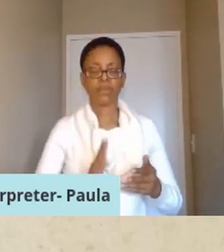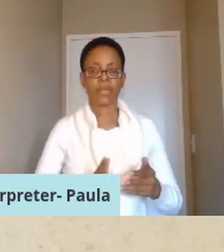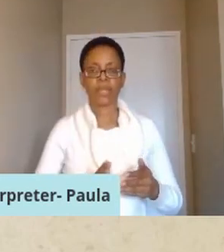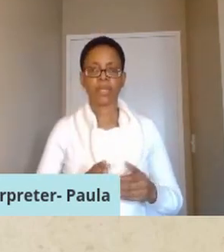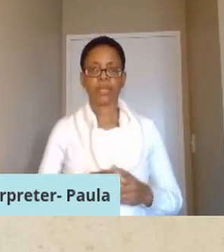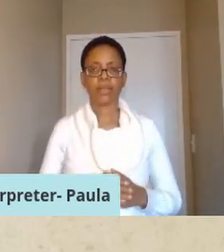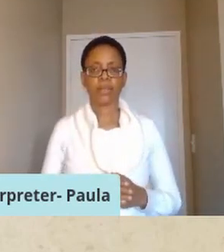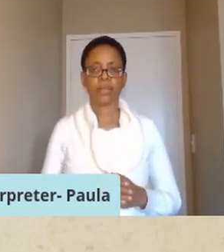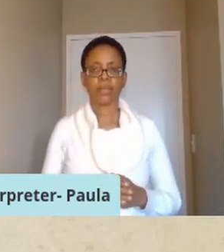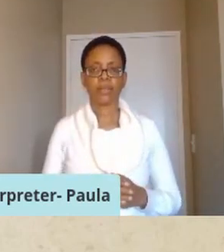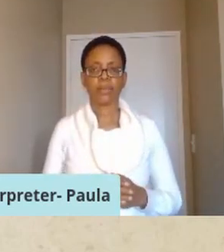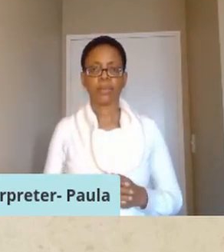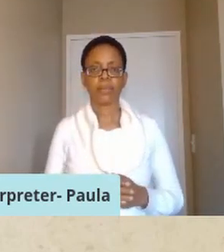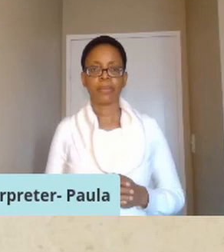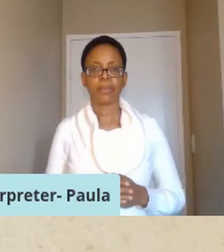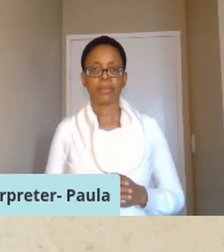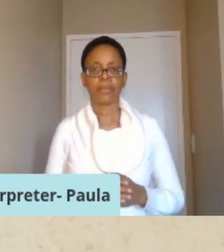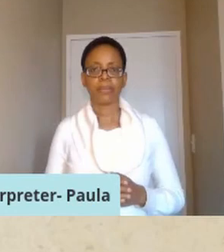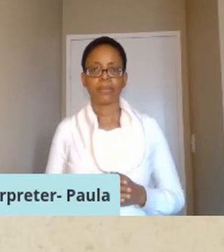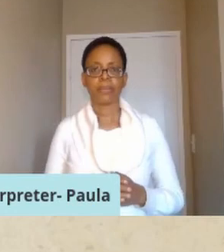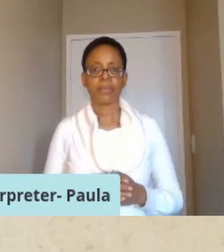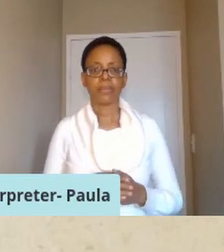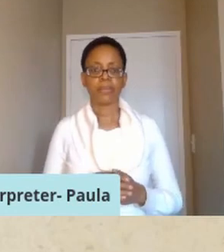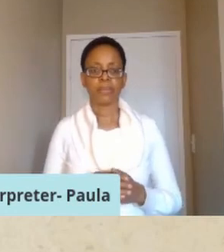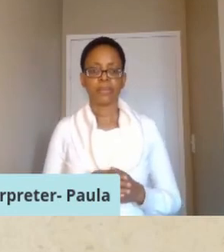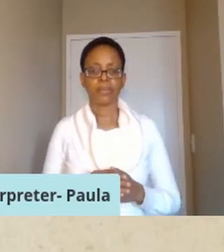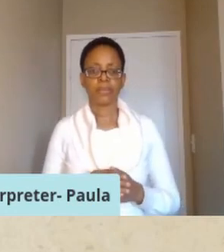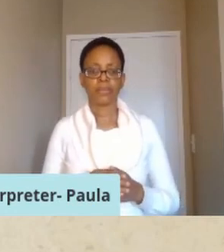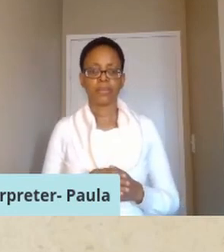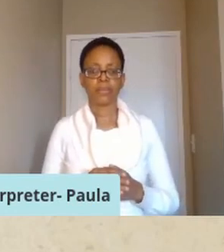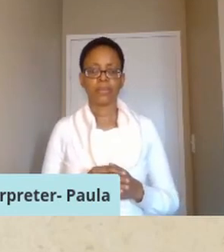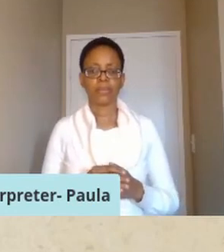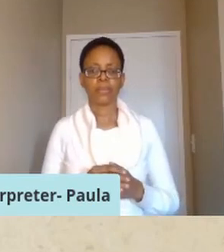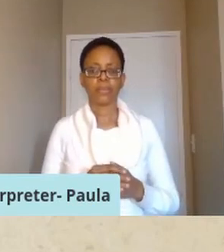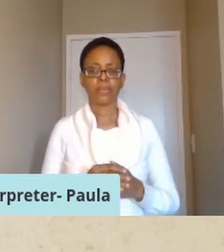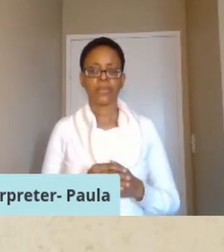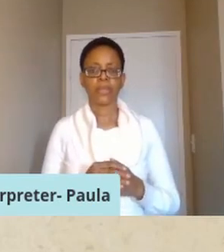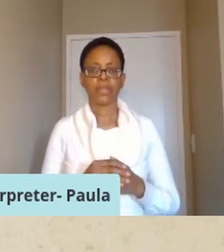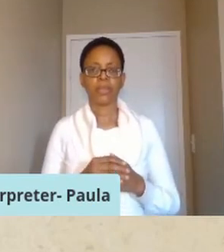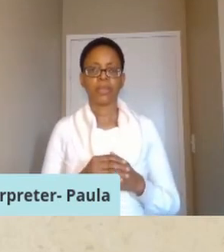This paper argues that religion can play an important role in reducing the